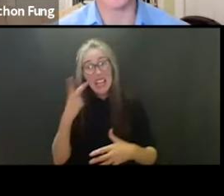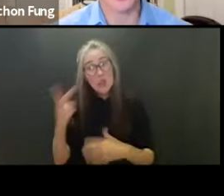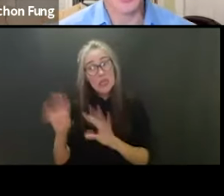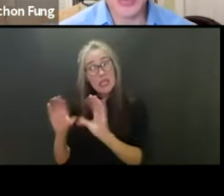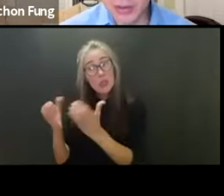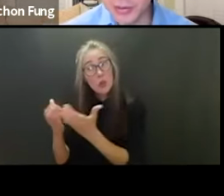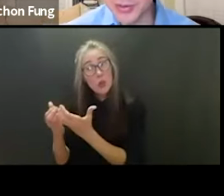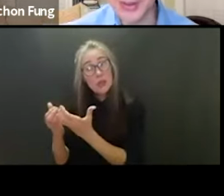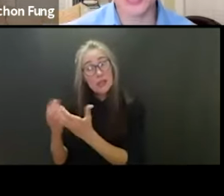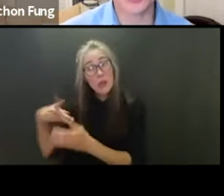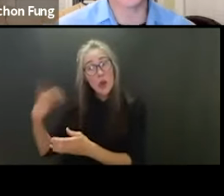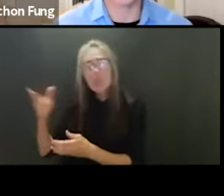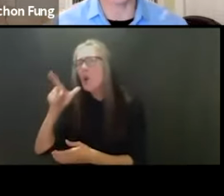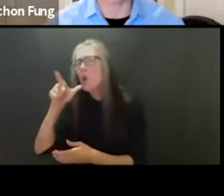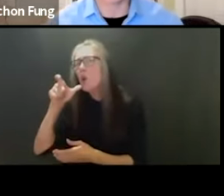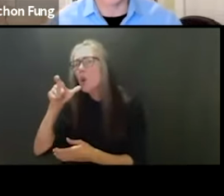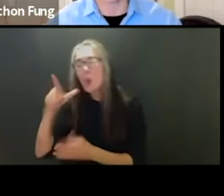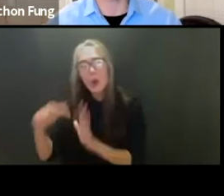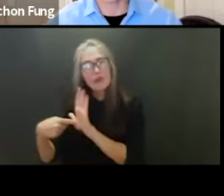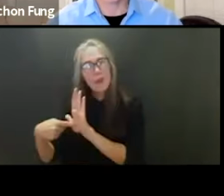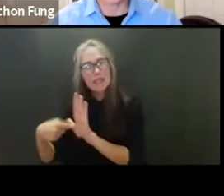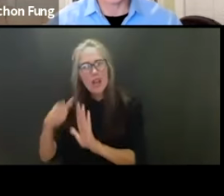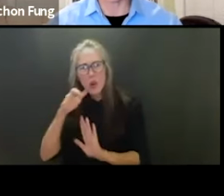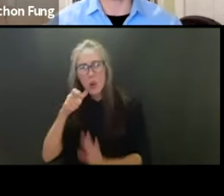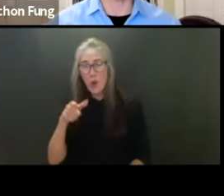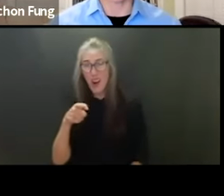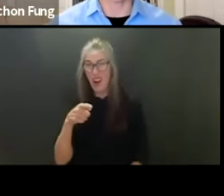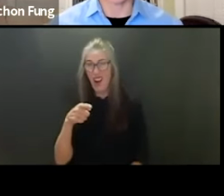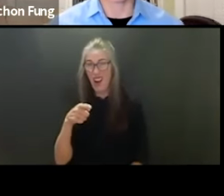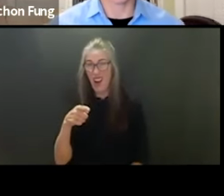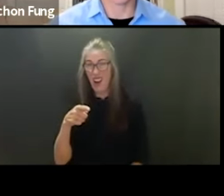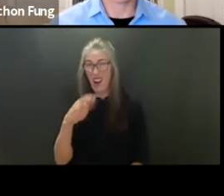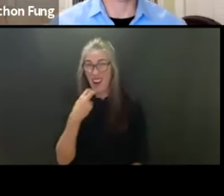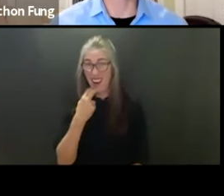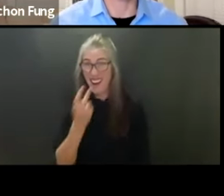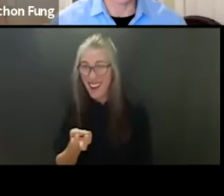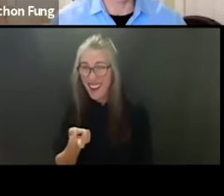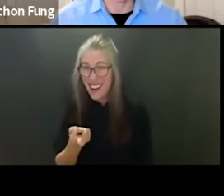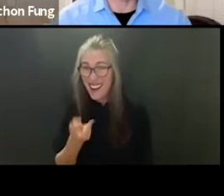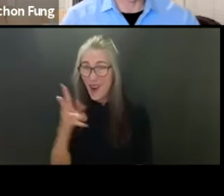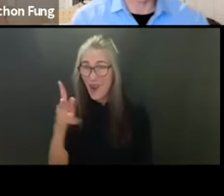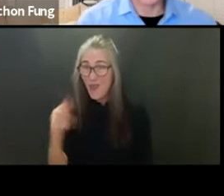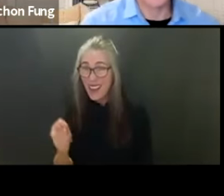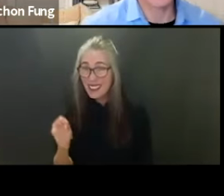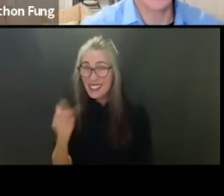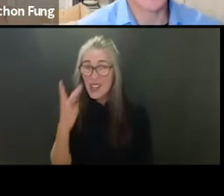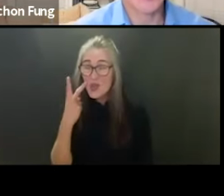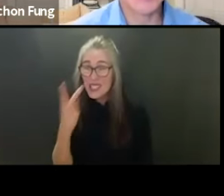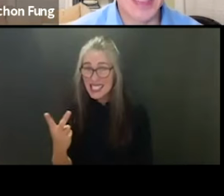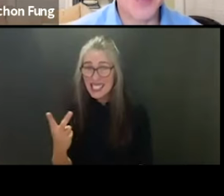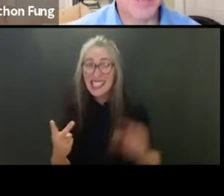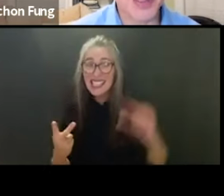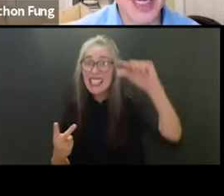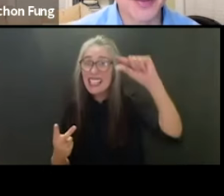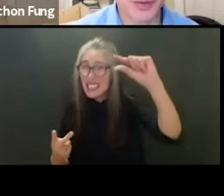Washington. Whose interests do they represent, And this is what they found. It's amazing. They found that